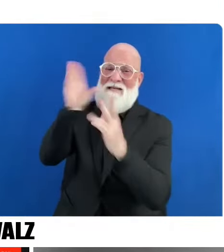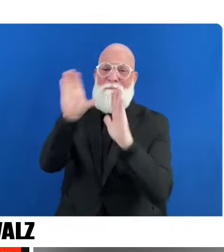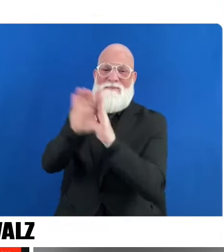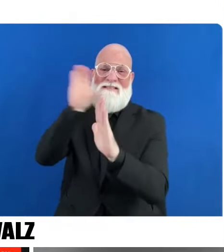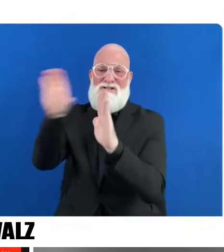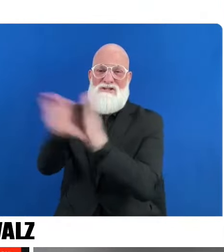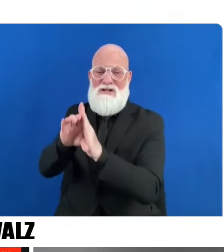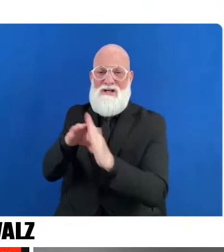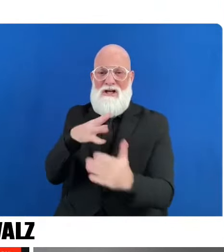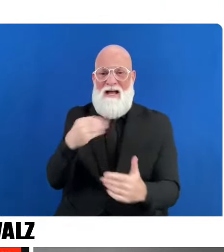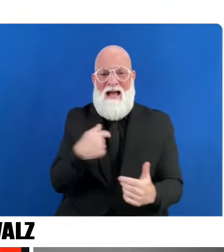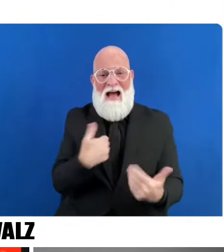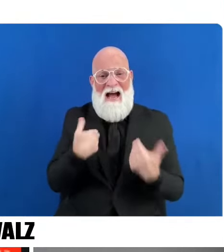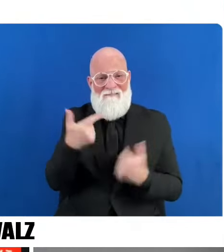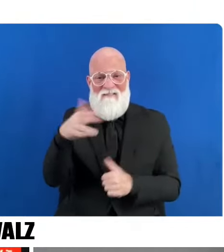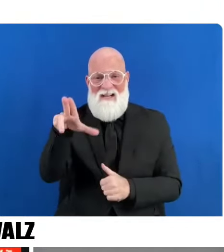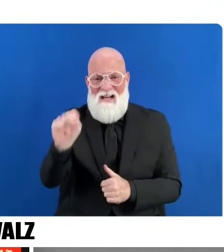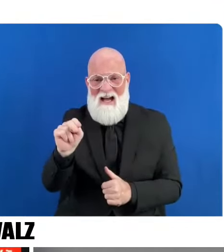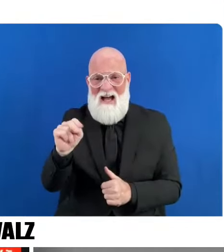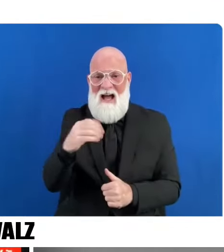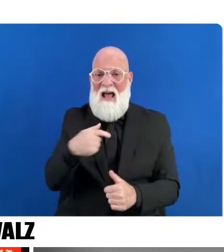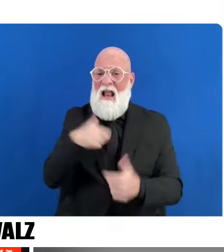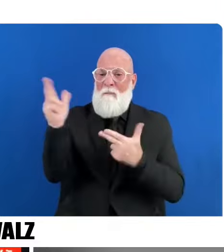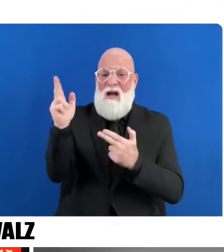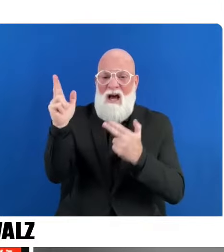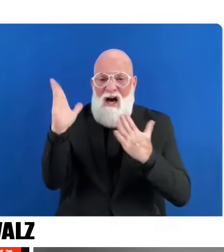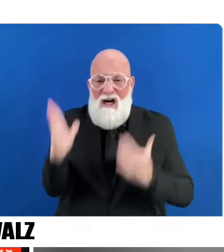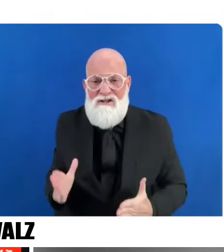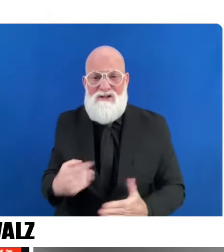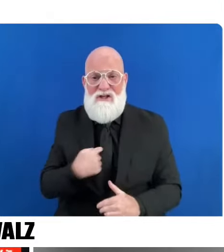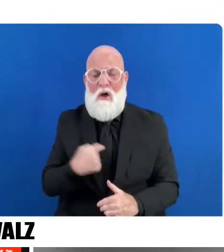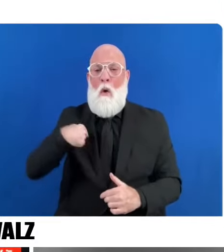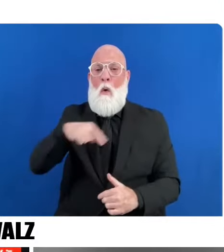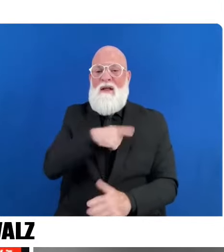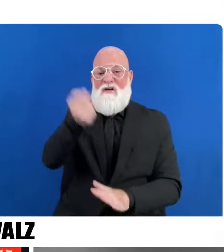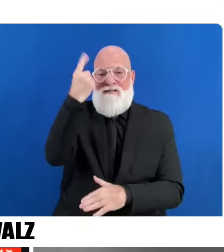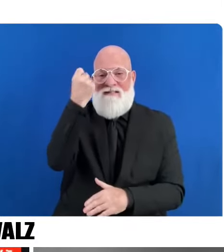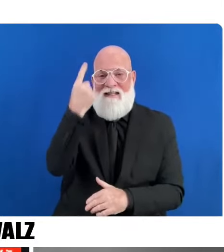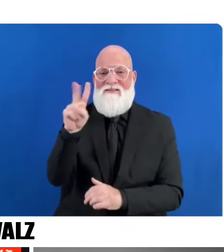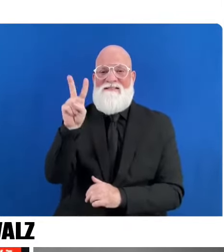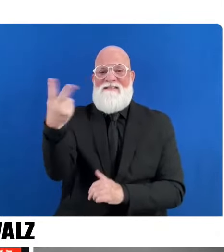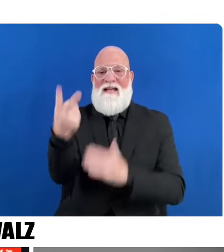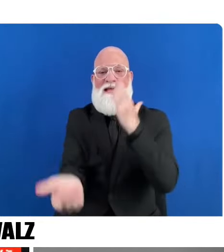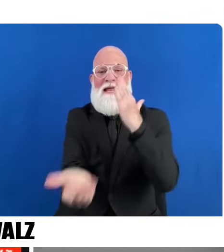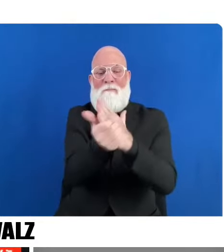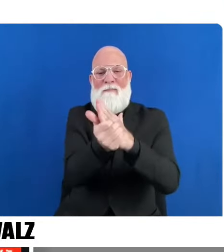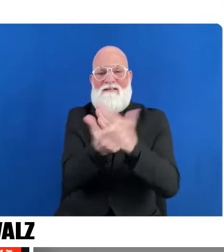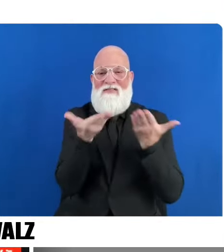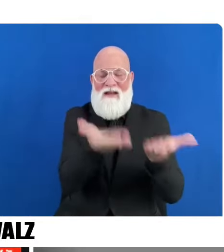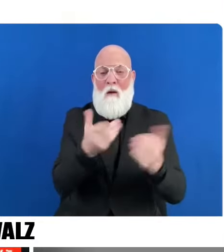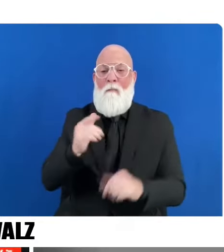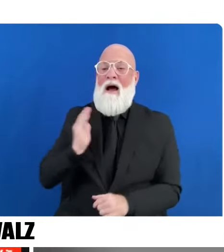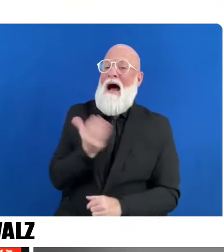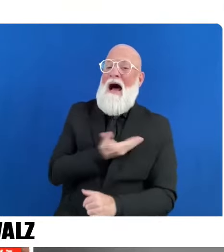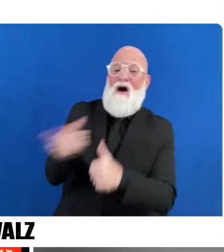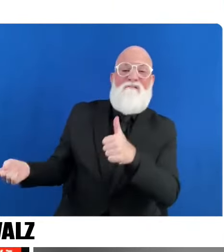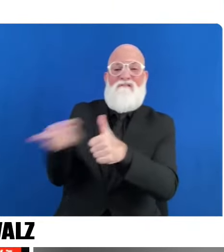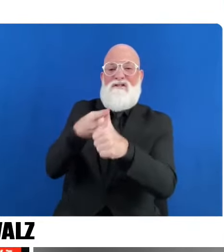is. We understand that the Second Amendment is there, but our first responsibility is to our kids to figure this out. In Minnesota,